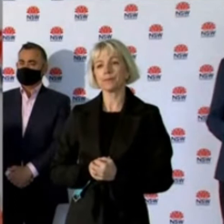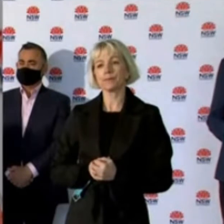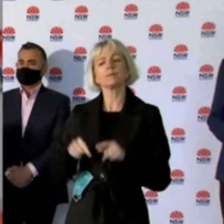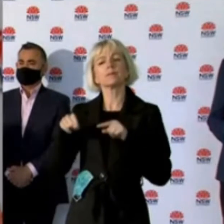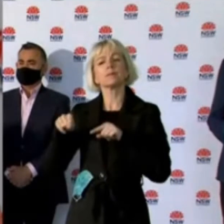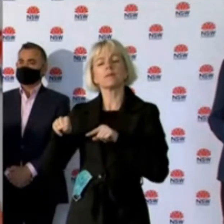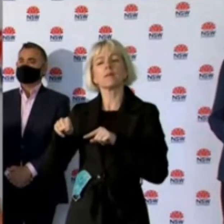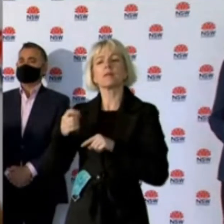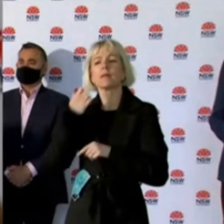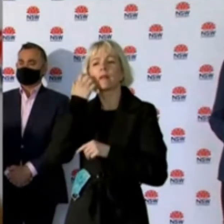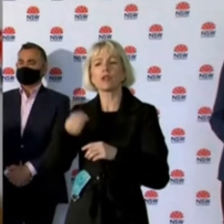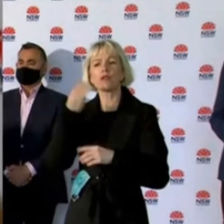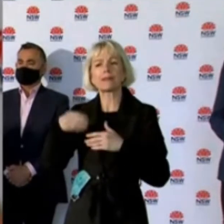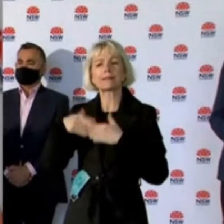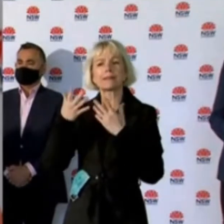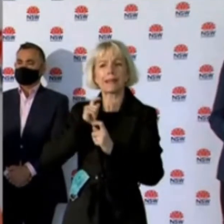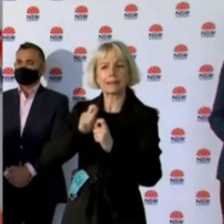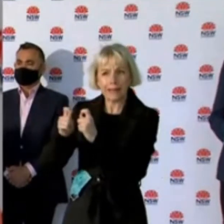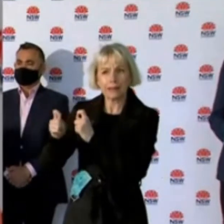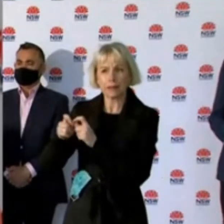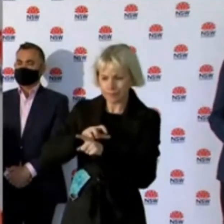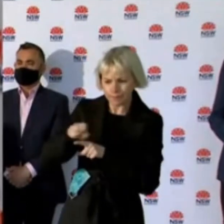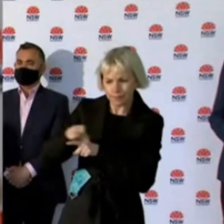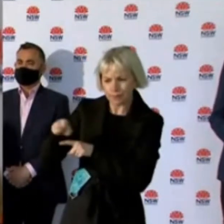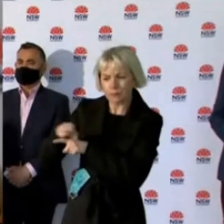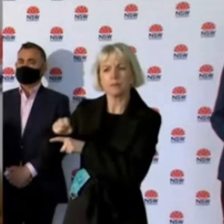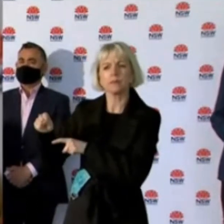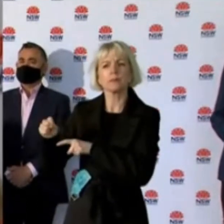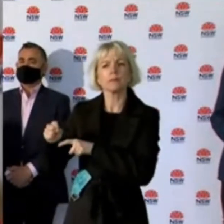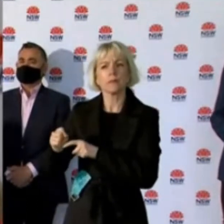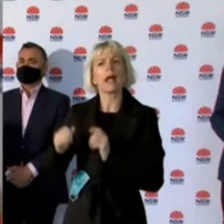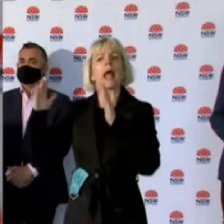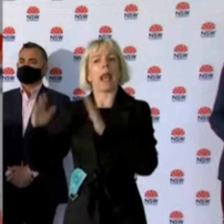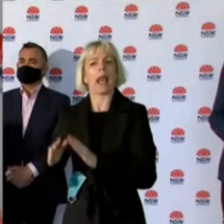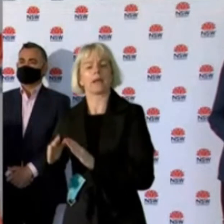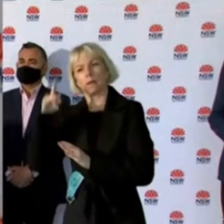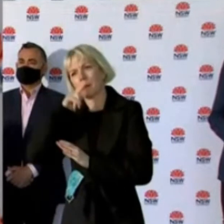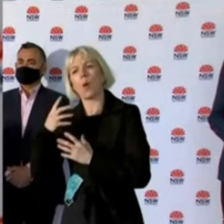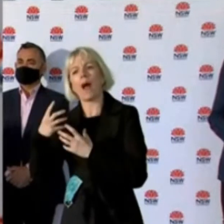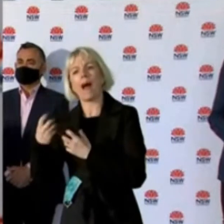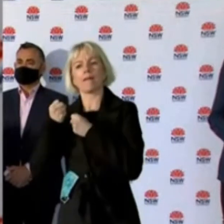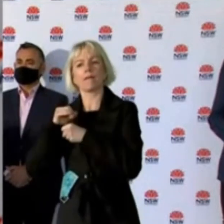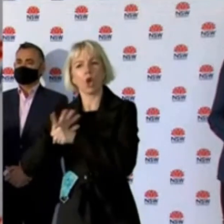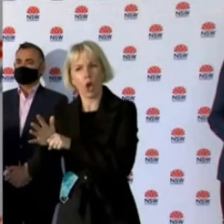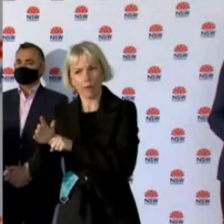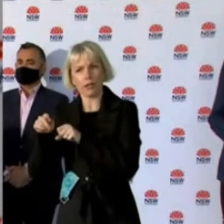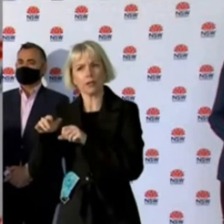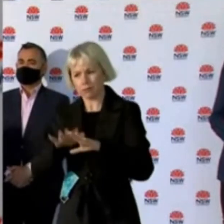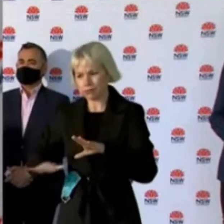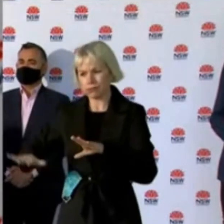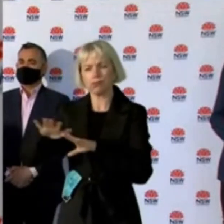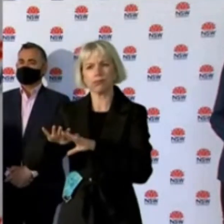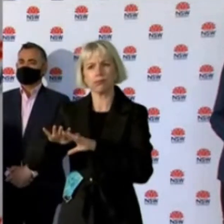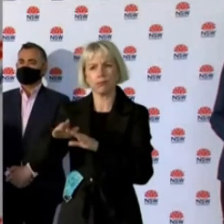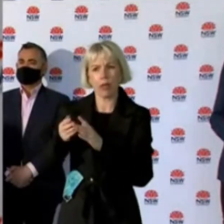positivity. So they're less likely to be positive, so they're not given priority. The priority is given to our close contacts of